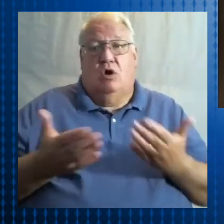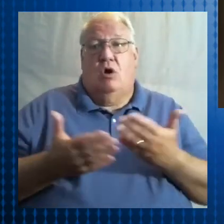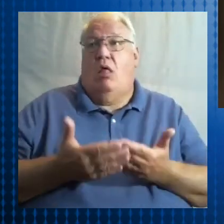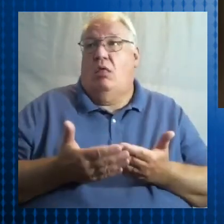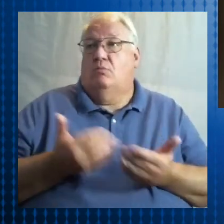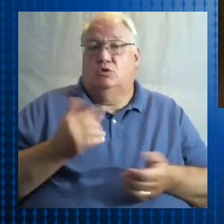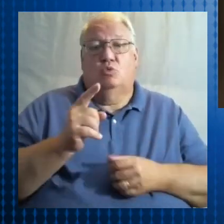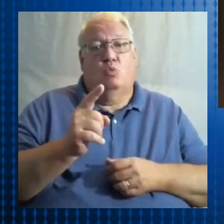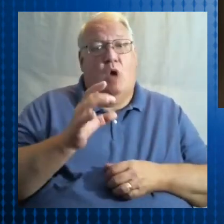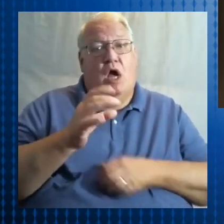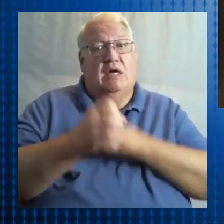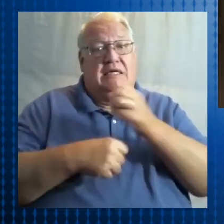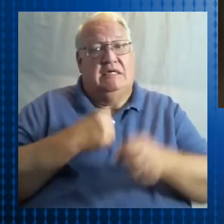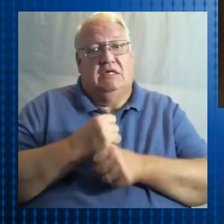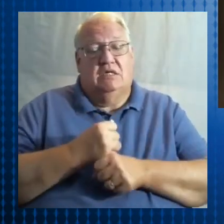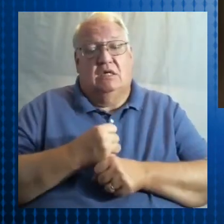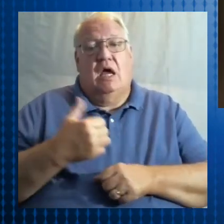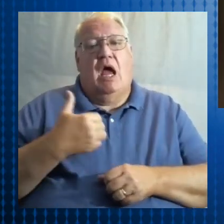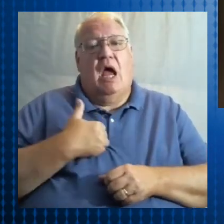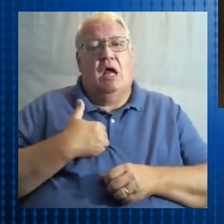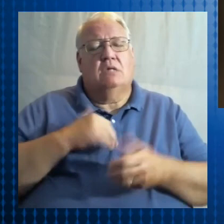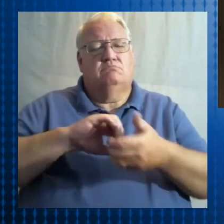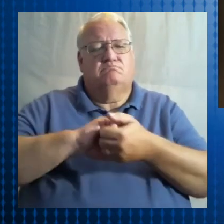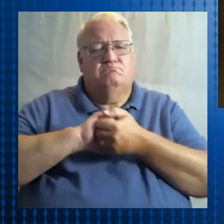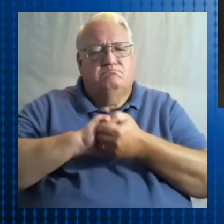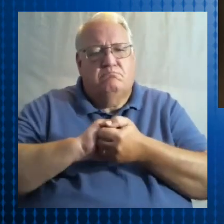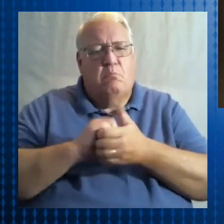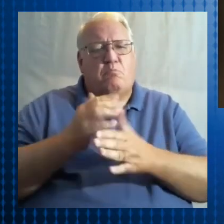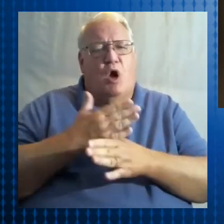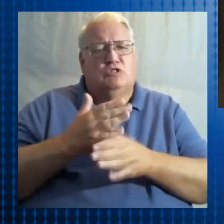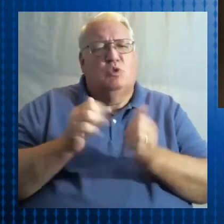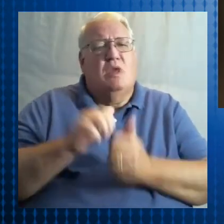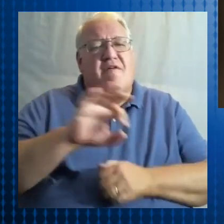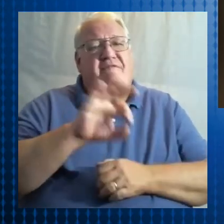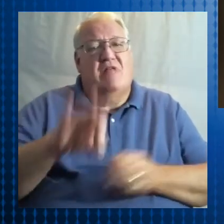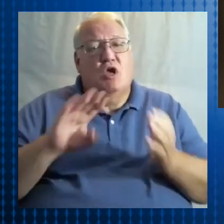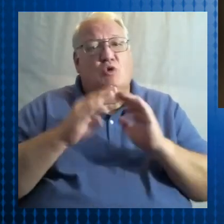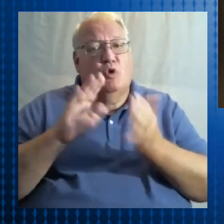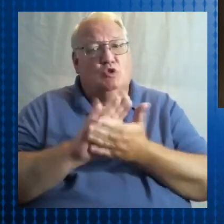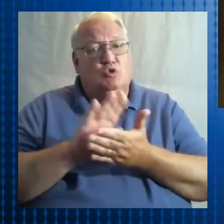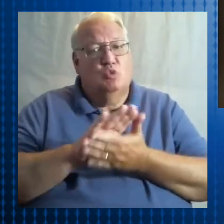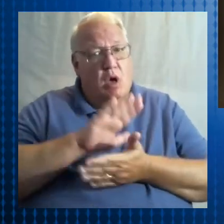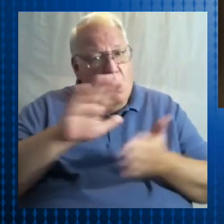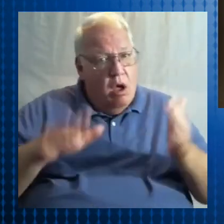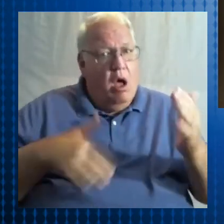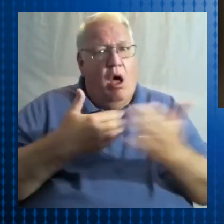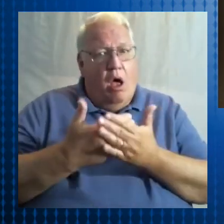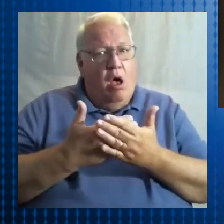100 years, and we have had a partnership with Flint Community Schools all of that